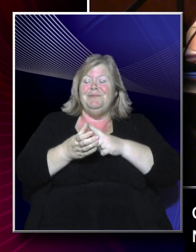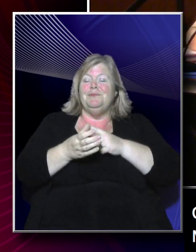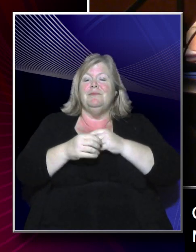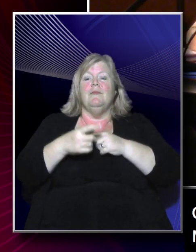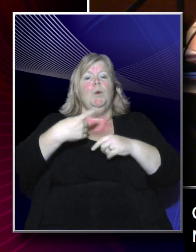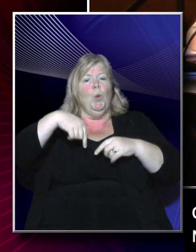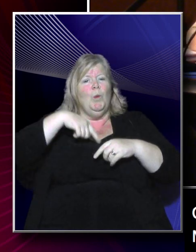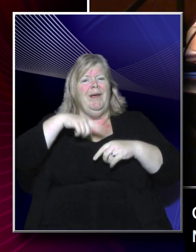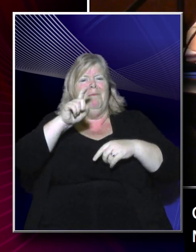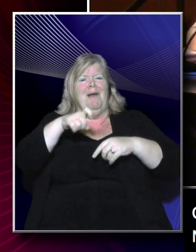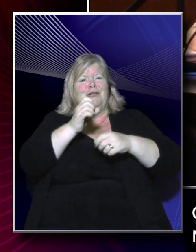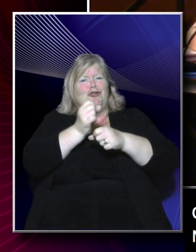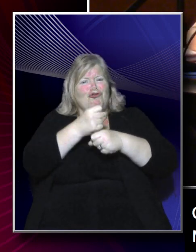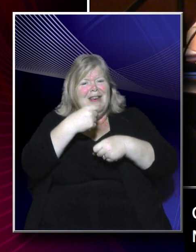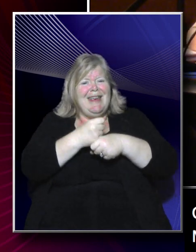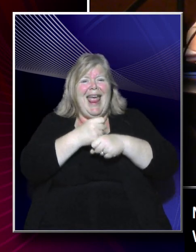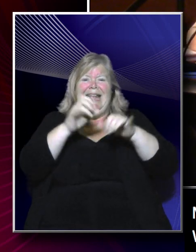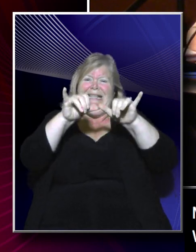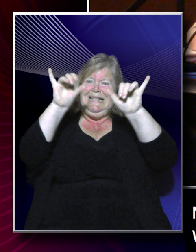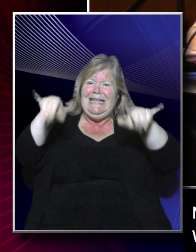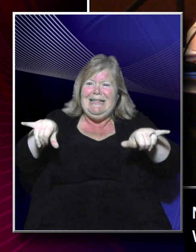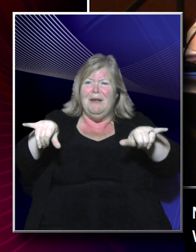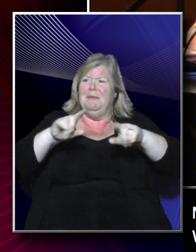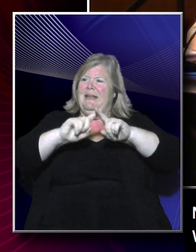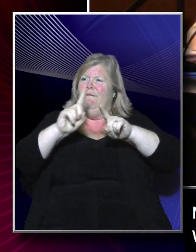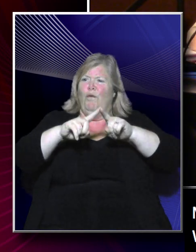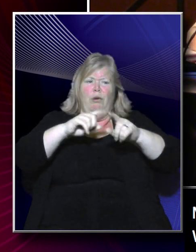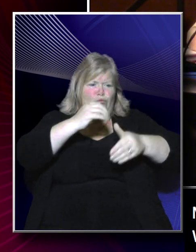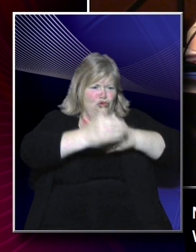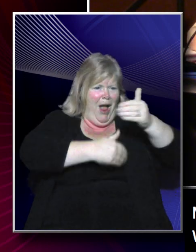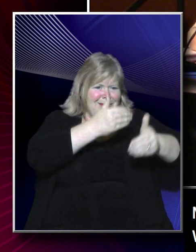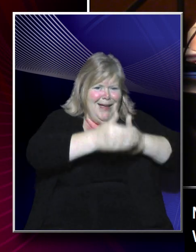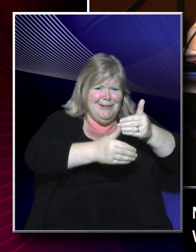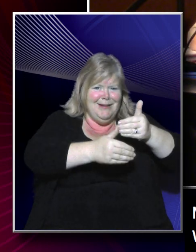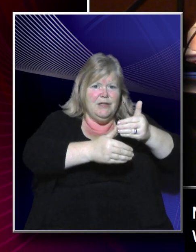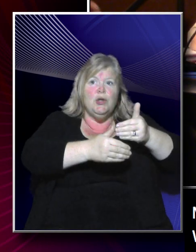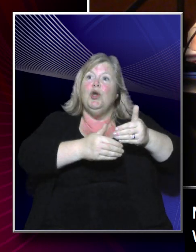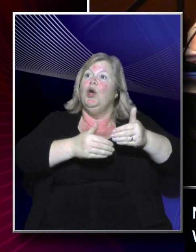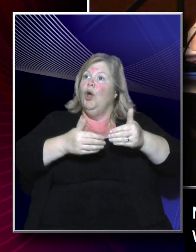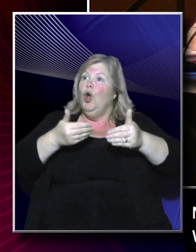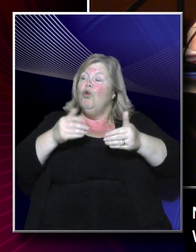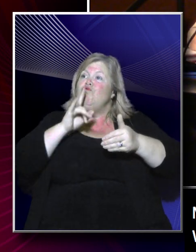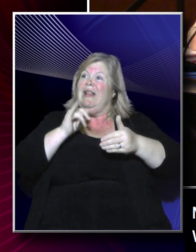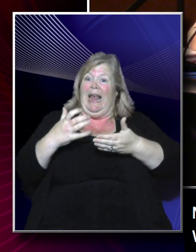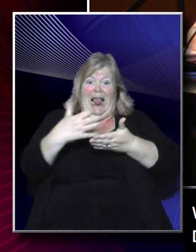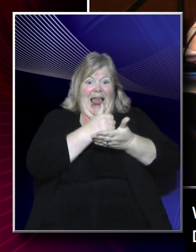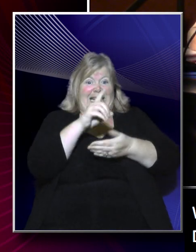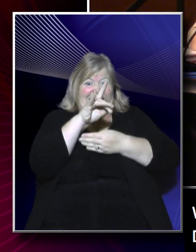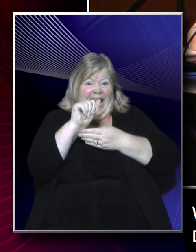create systems and processes for making data-driven decisions.